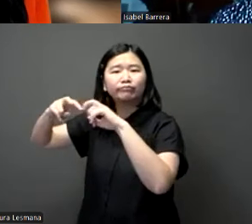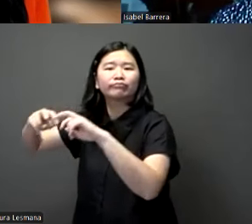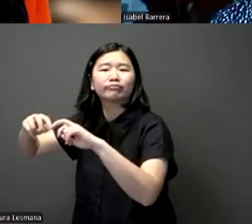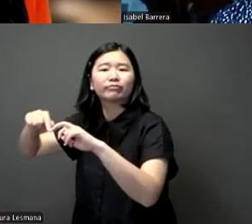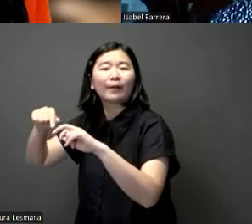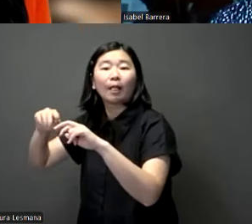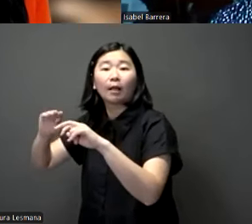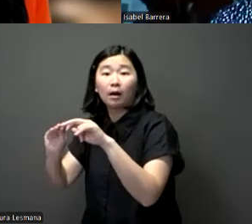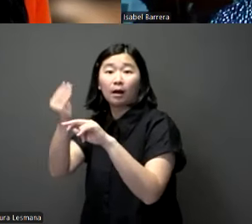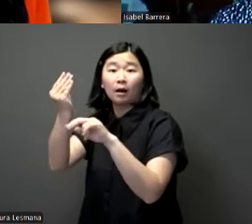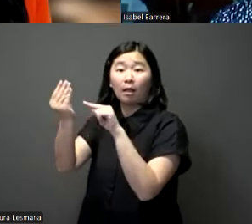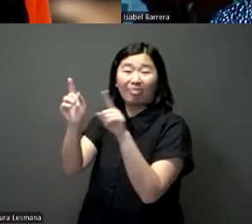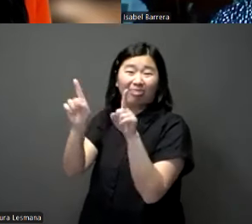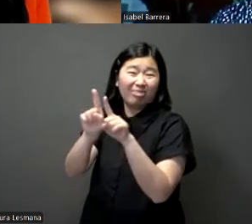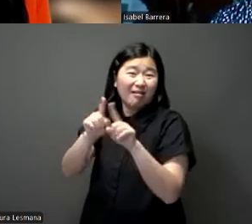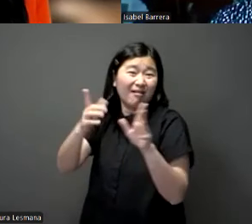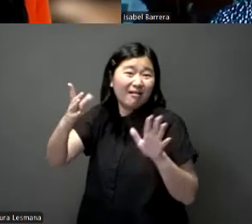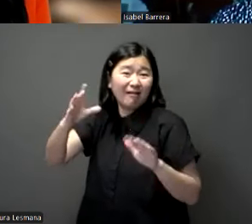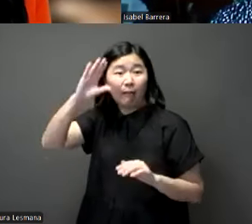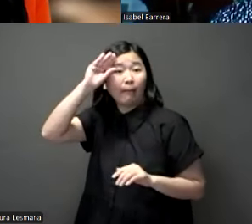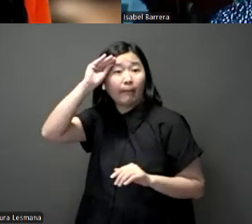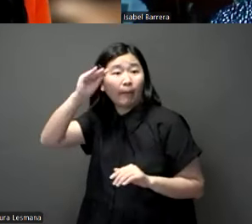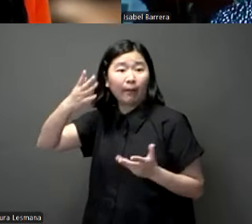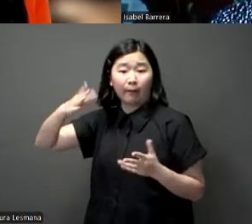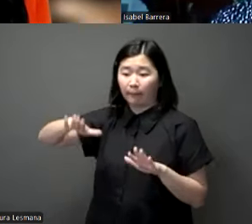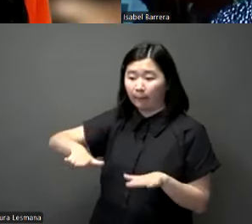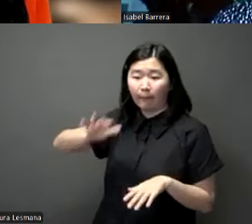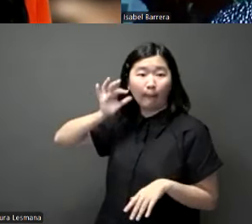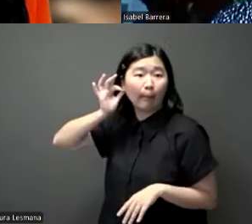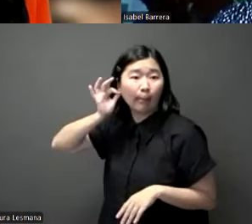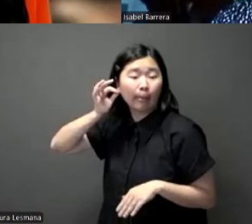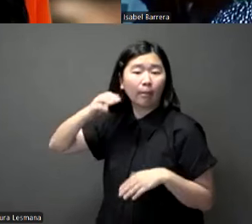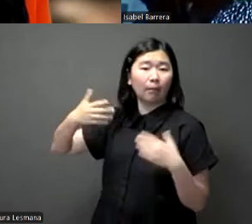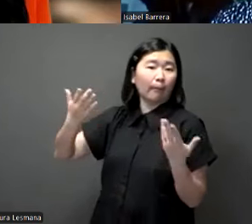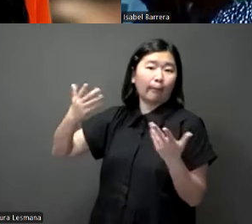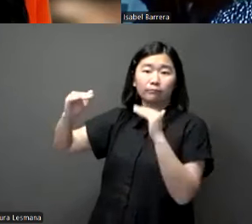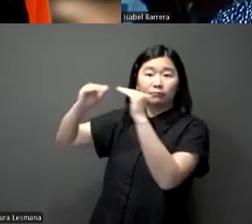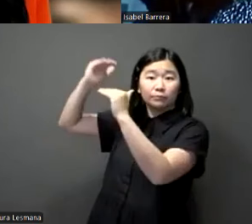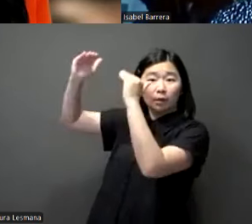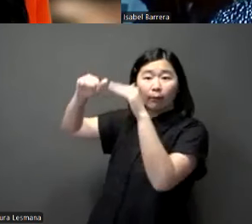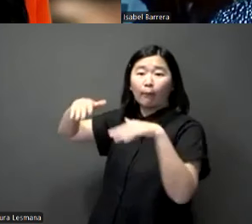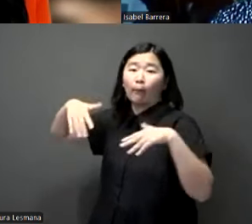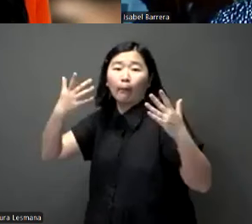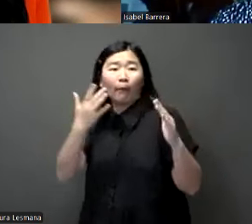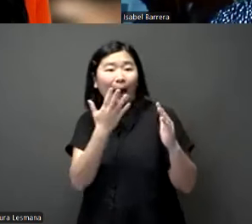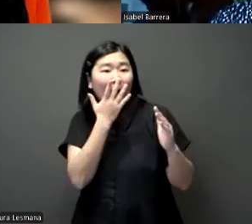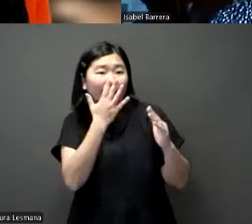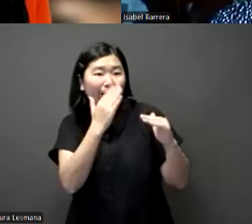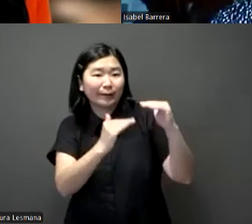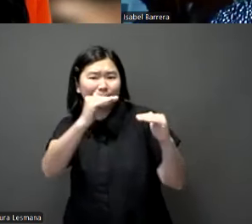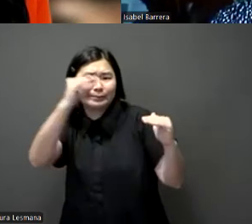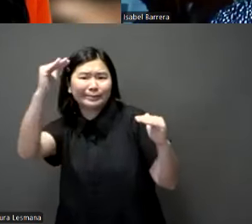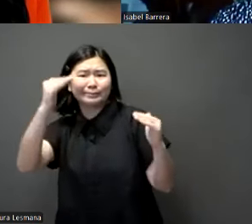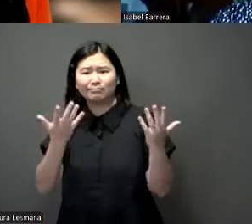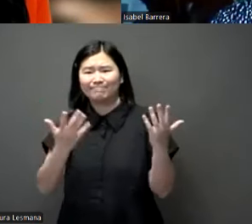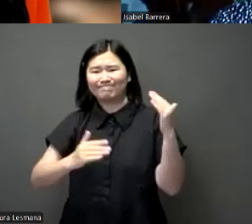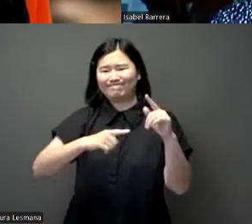and awareness improvement, making them more sensitive so they do not develop these